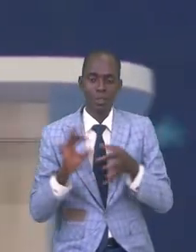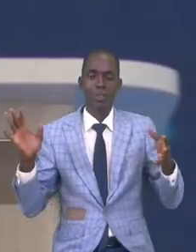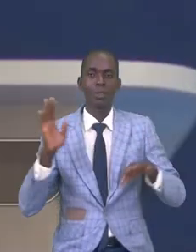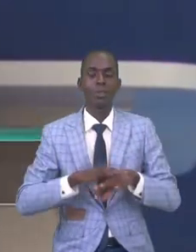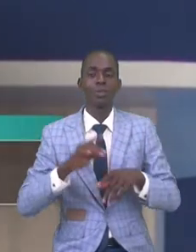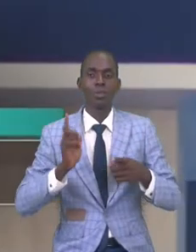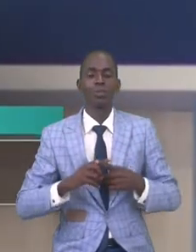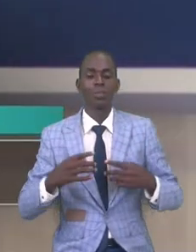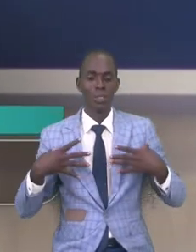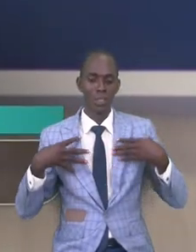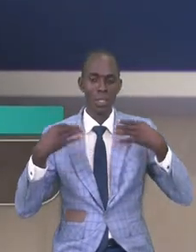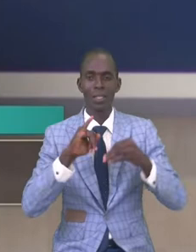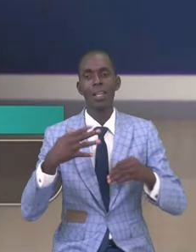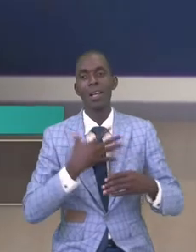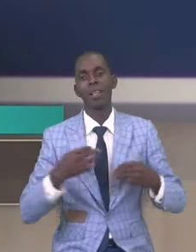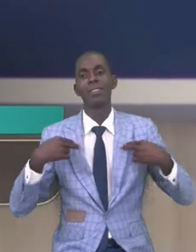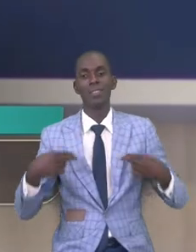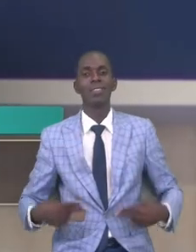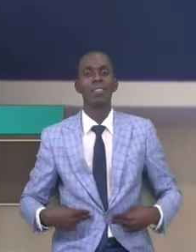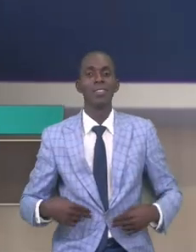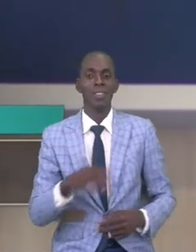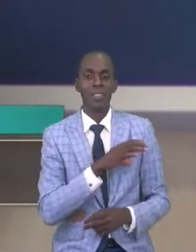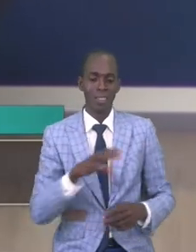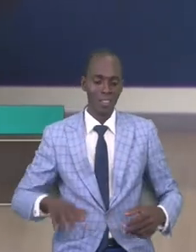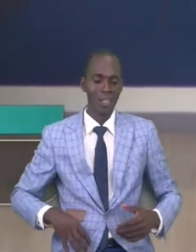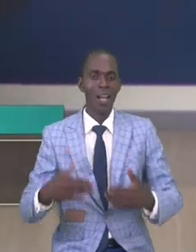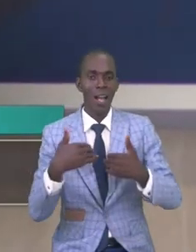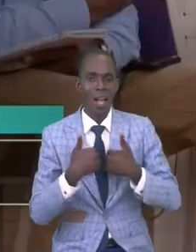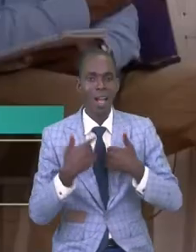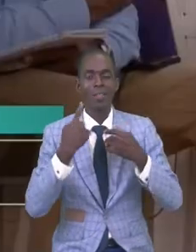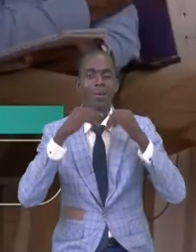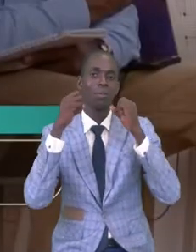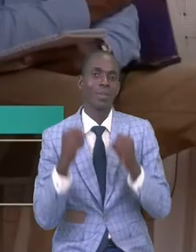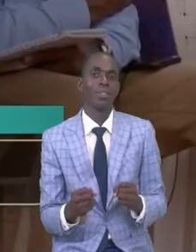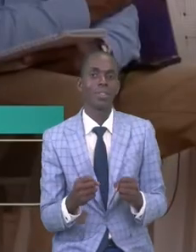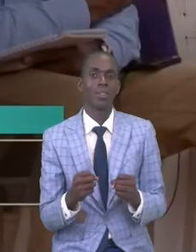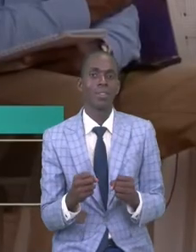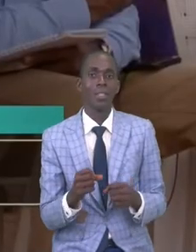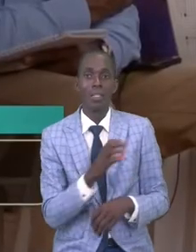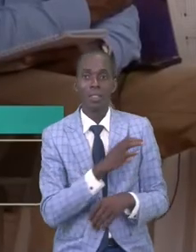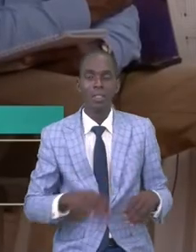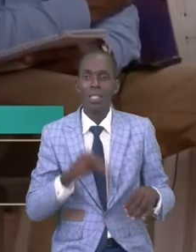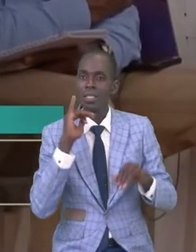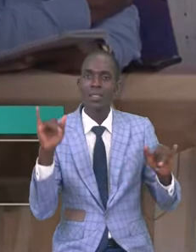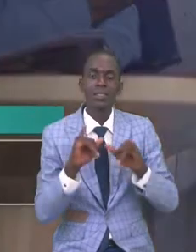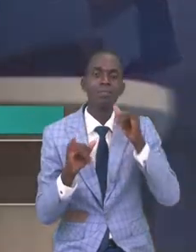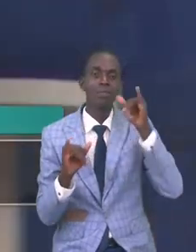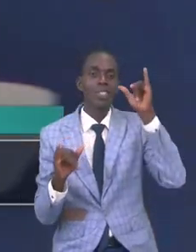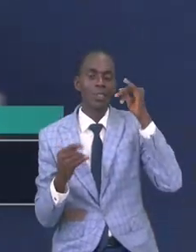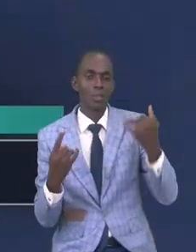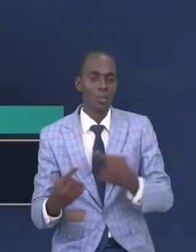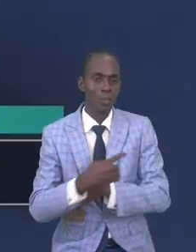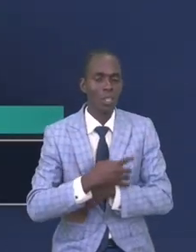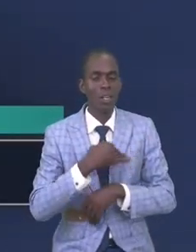and health. Christ has the power. He's the same yesterday, today,